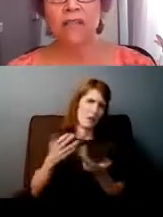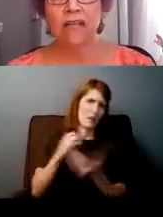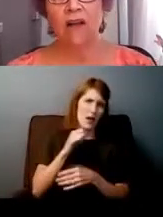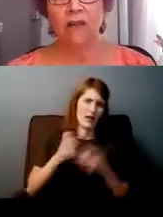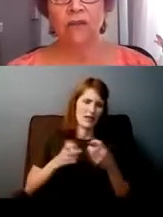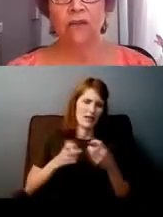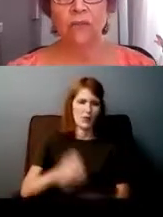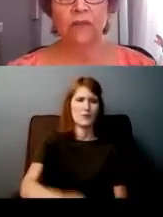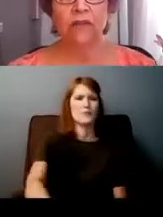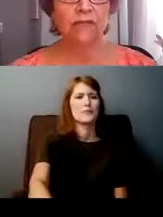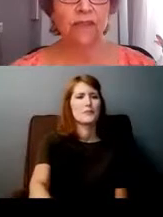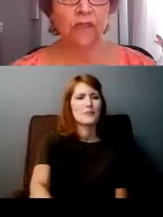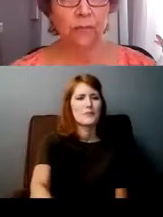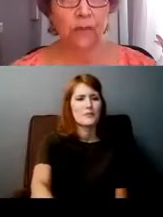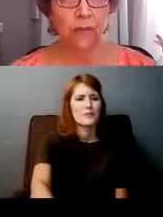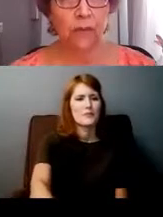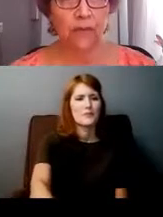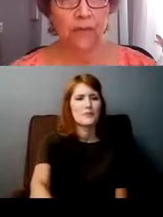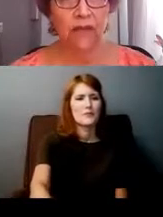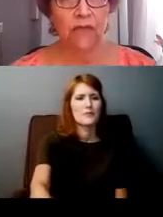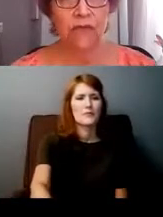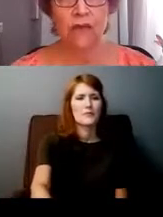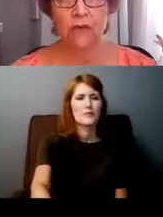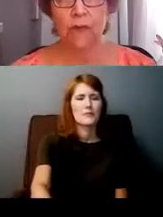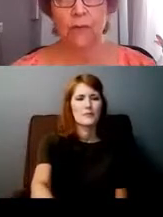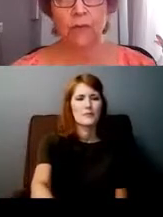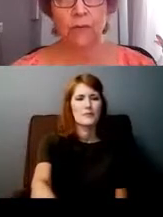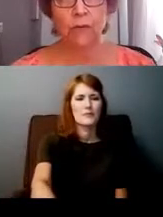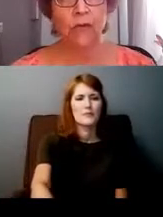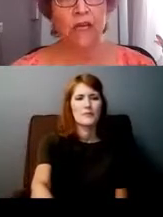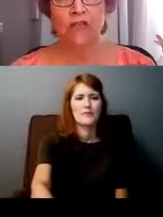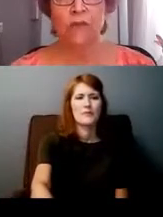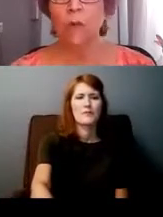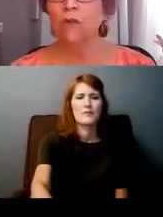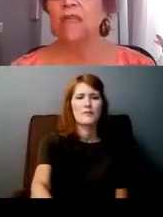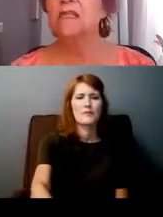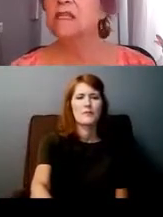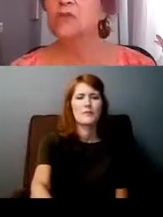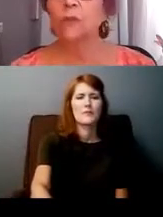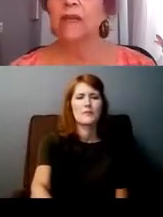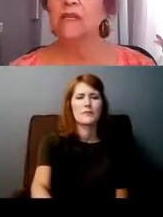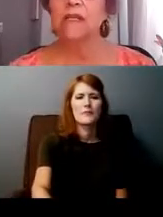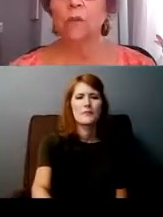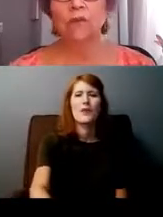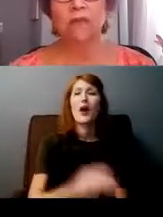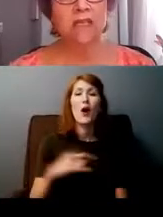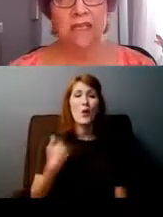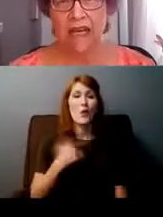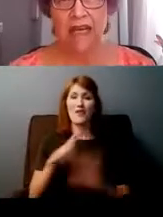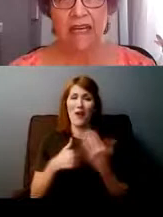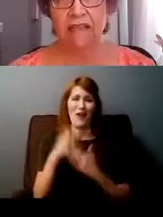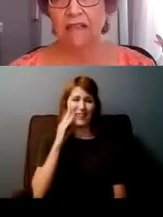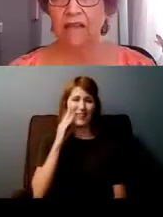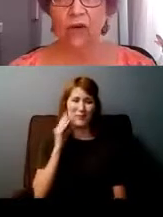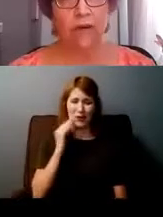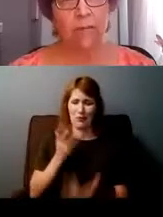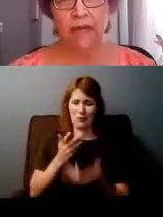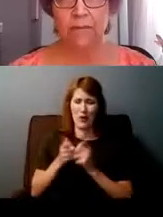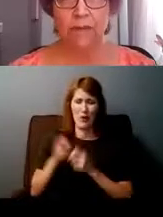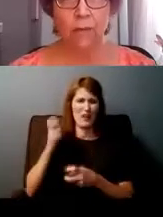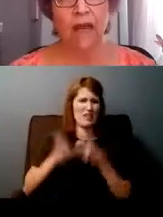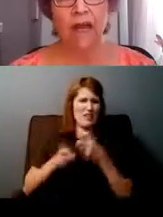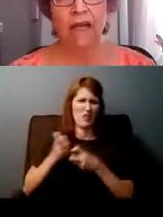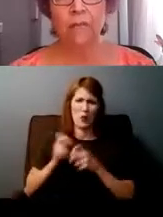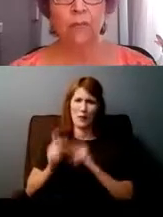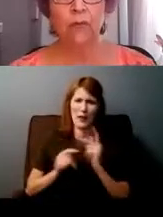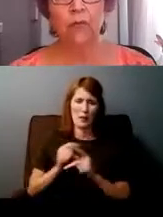all dealt with difficult people, and you see those people who just won't listen to reason, won't listen to anything. They've already made up